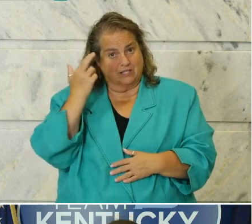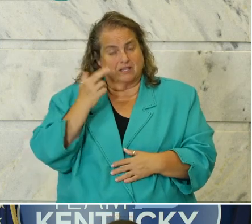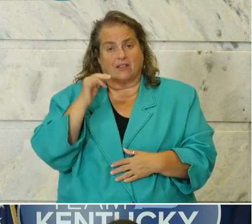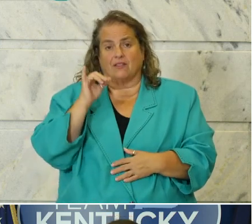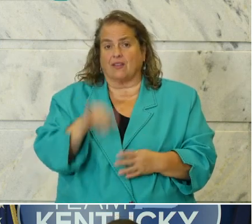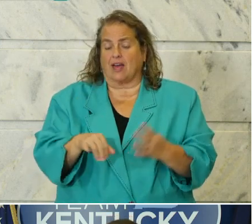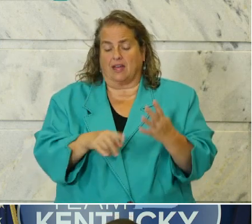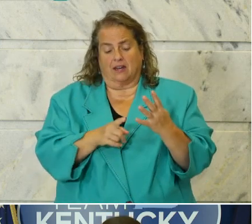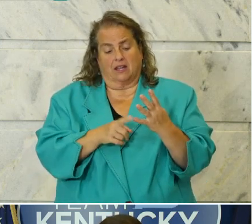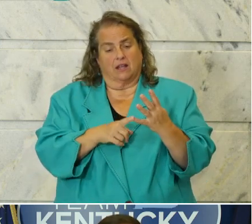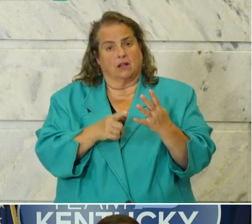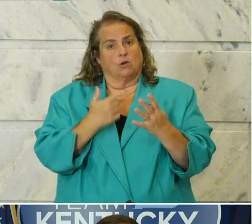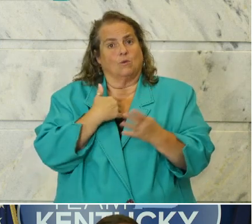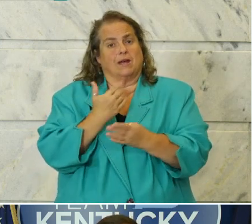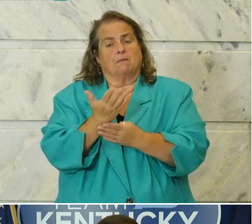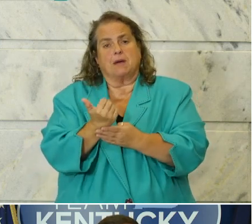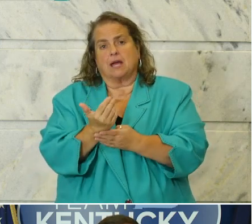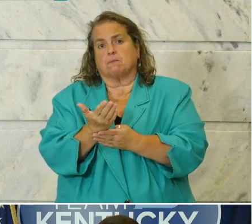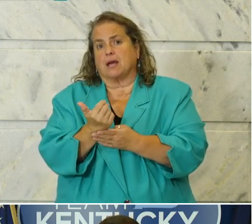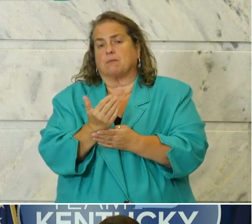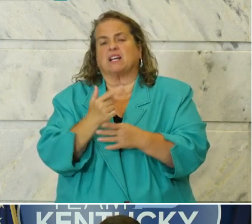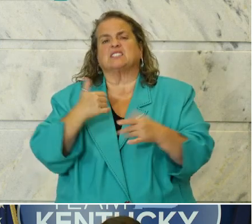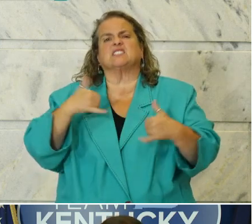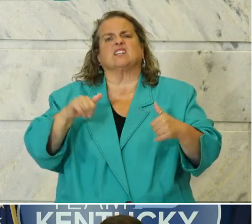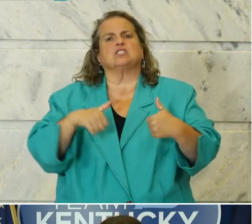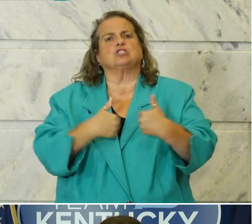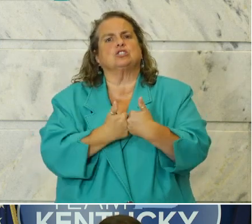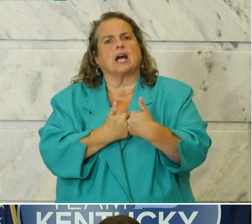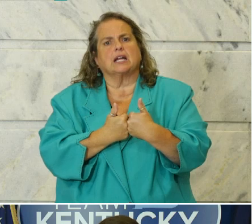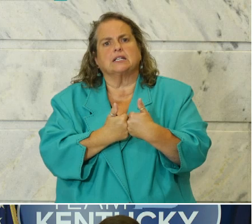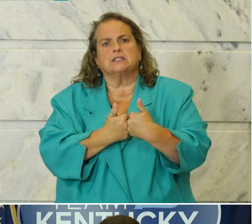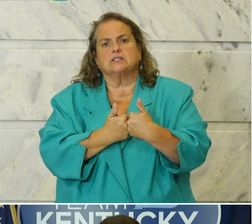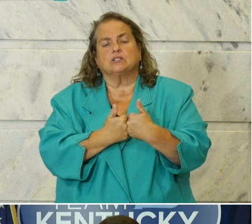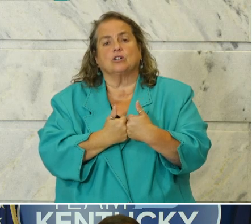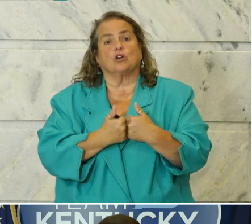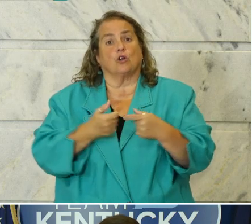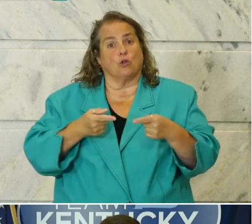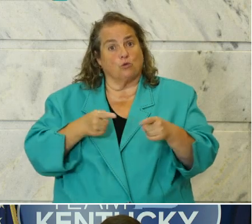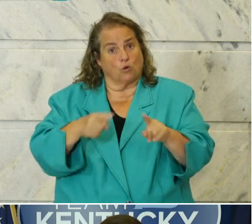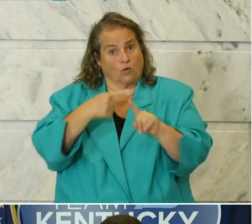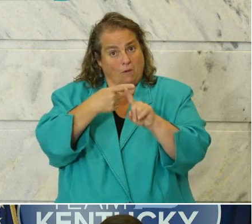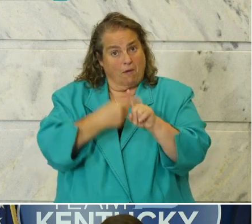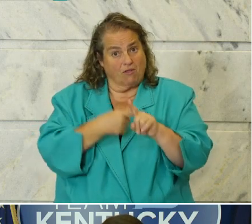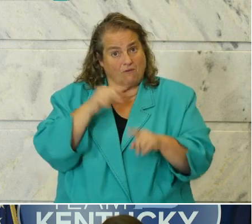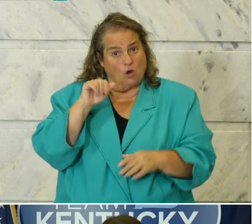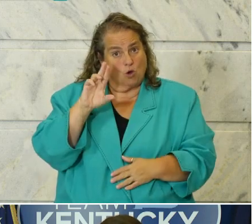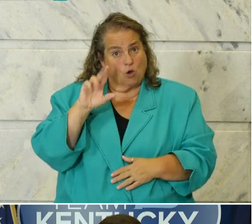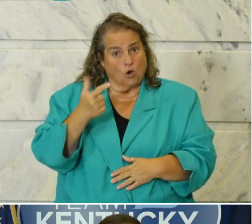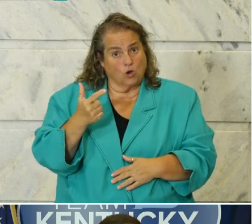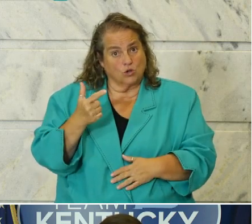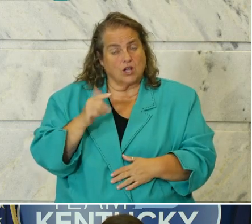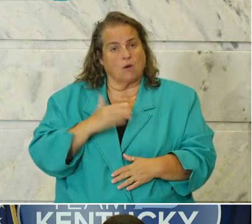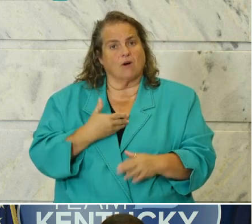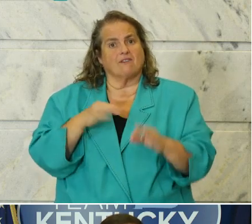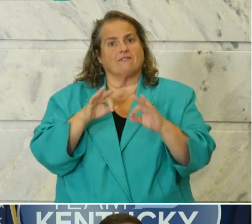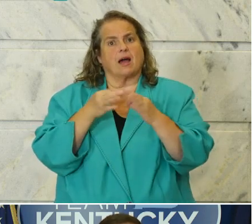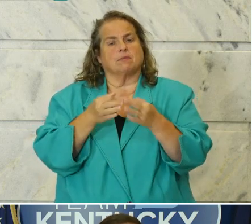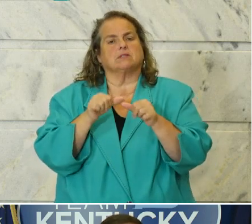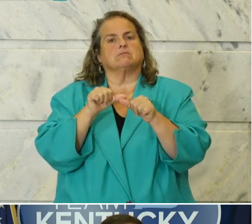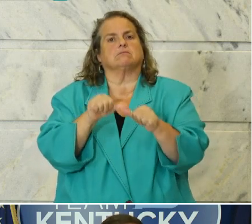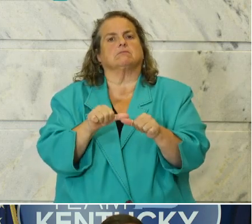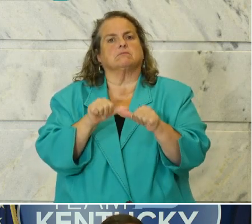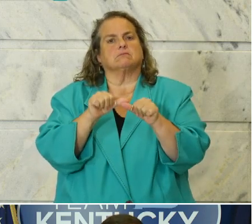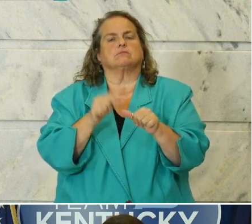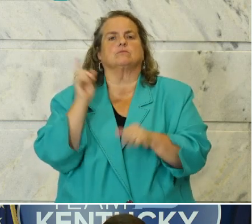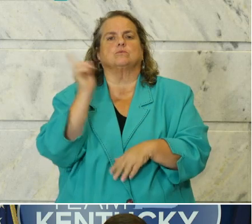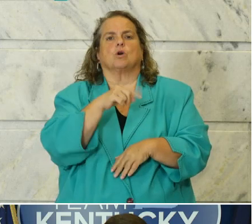pleaded on, but continues to be a challenge, and that's through the month of August, our families continue to go on